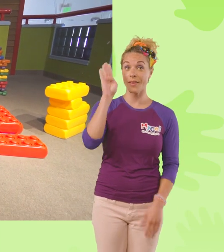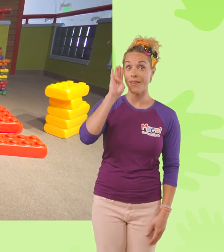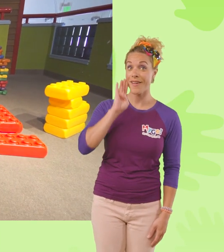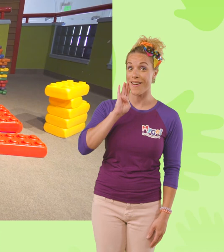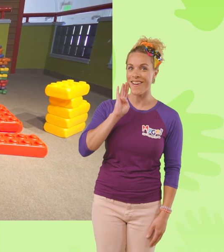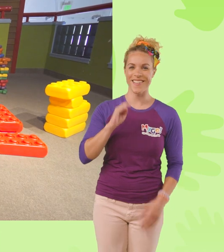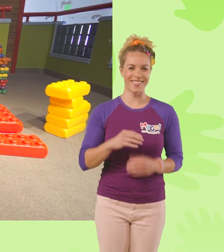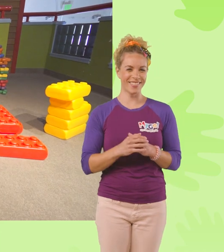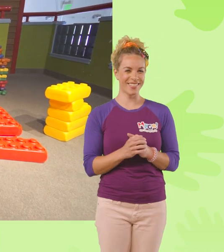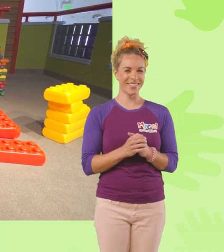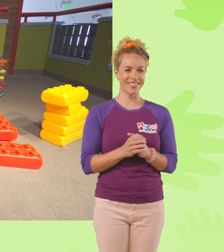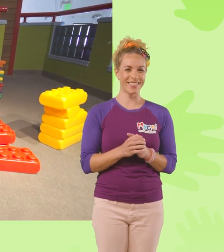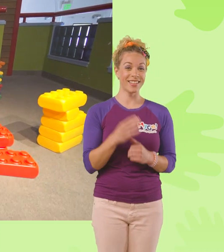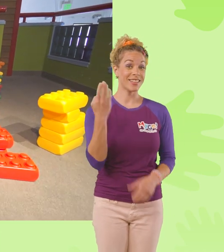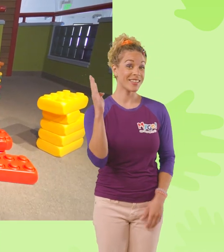brown,